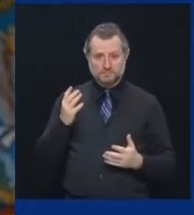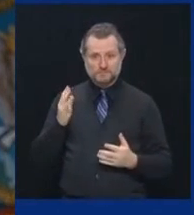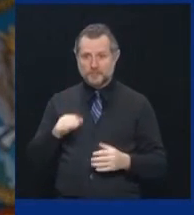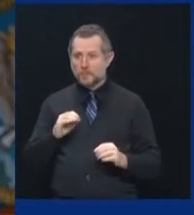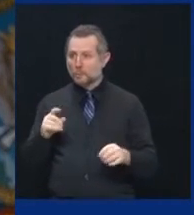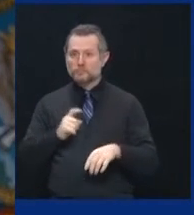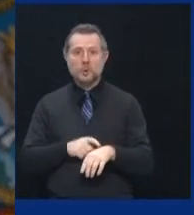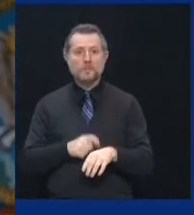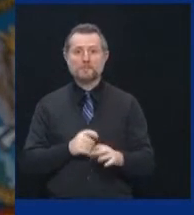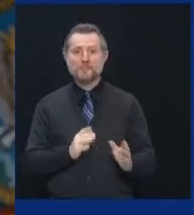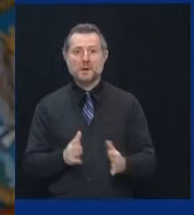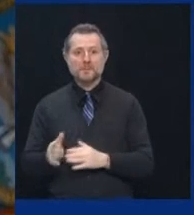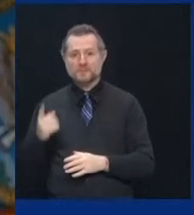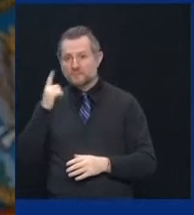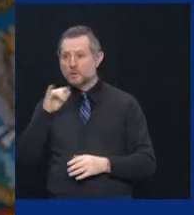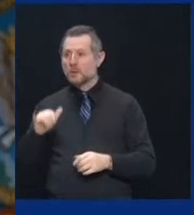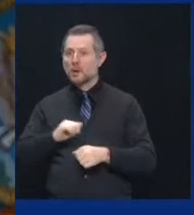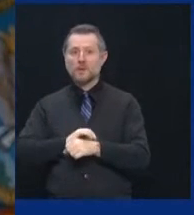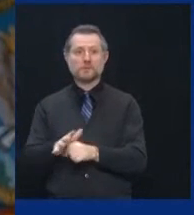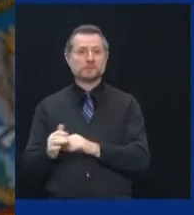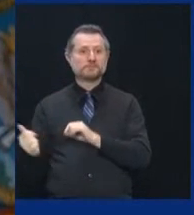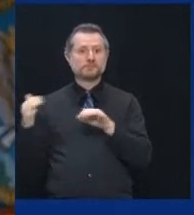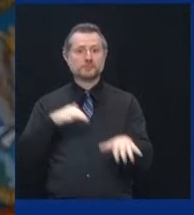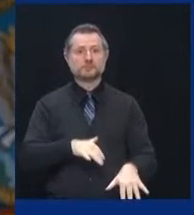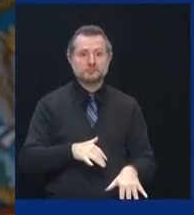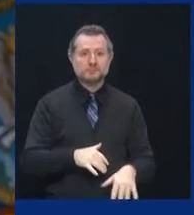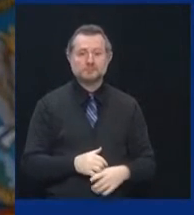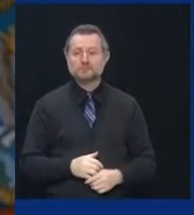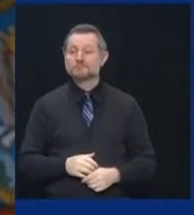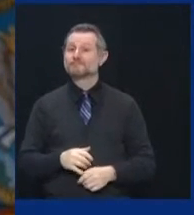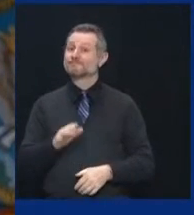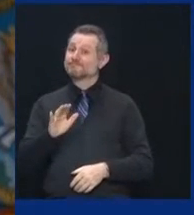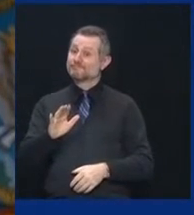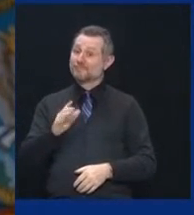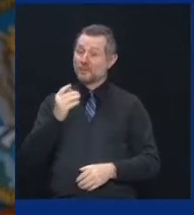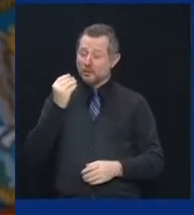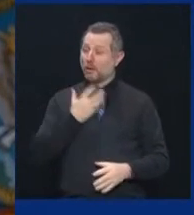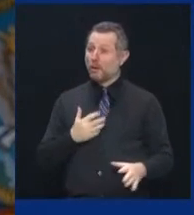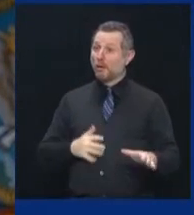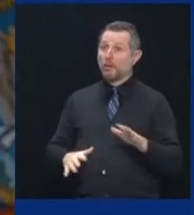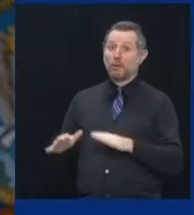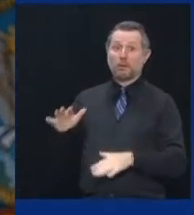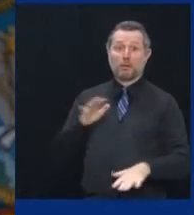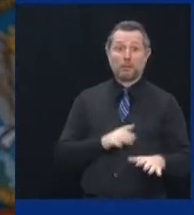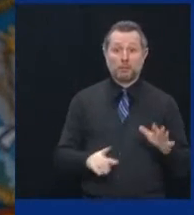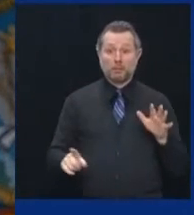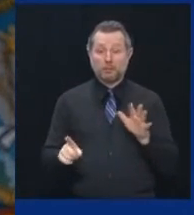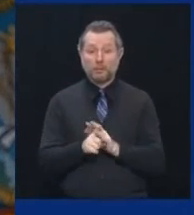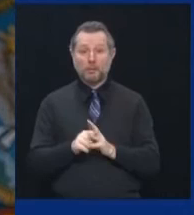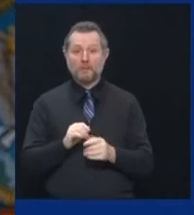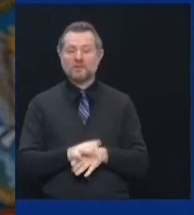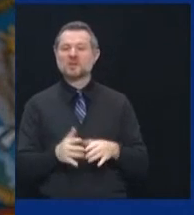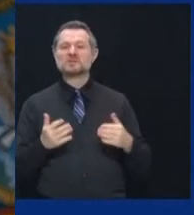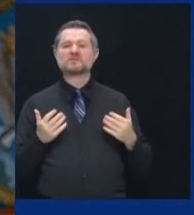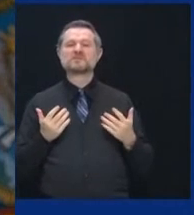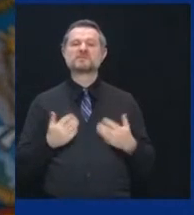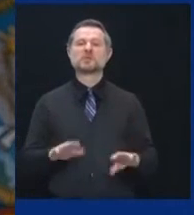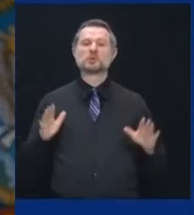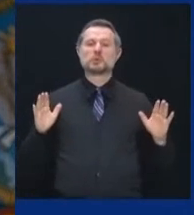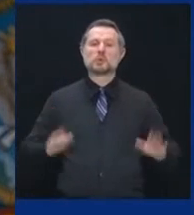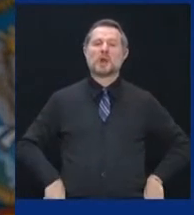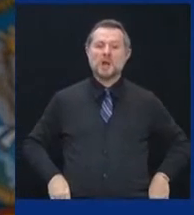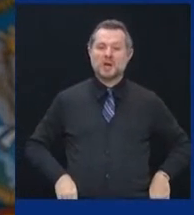prepare for the attack. As soon as we found out, the COVID enemy was already amongst